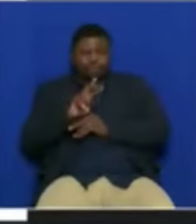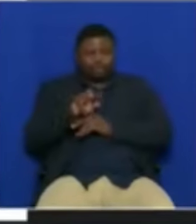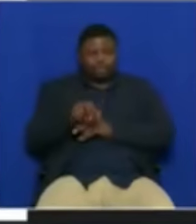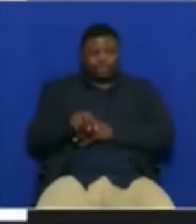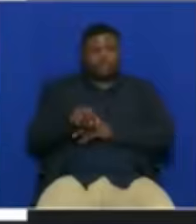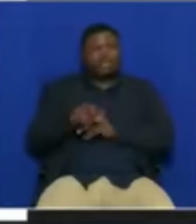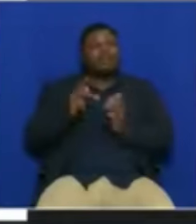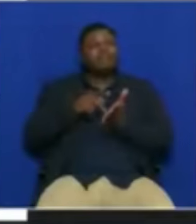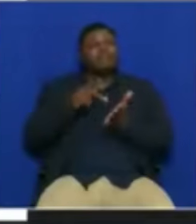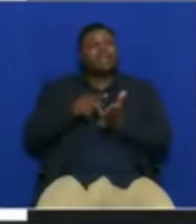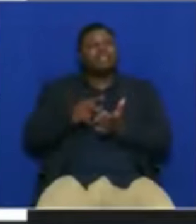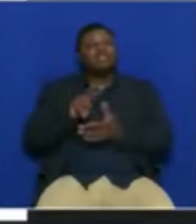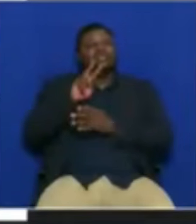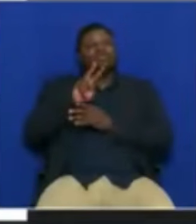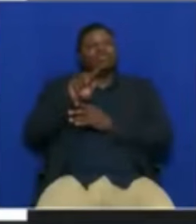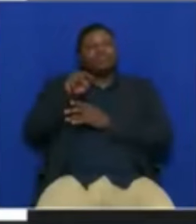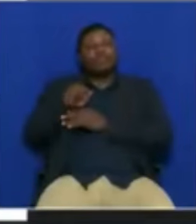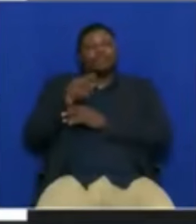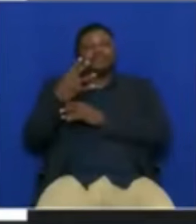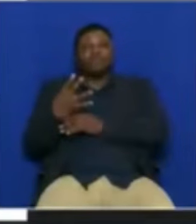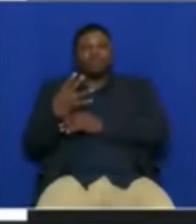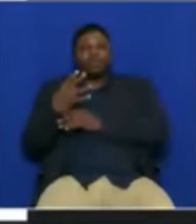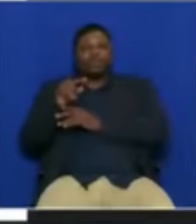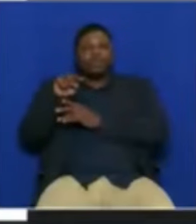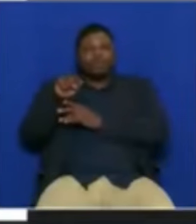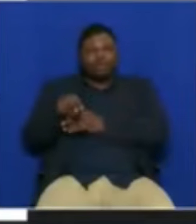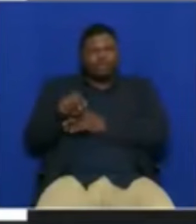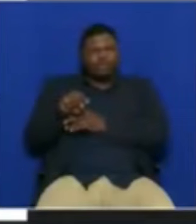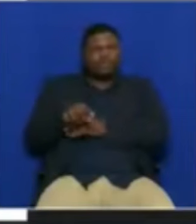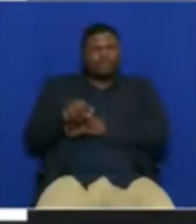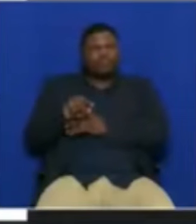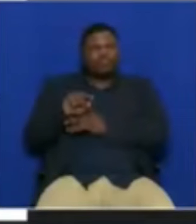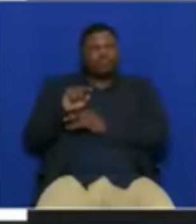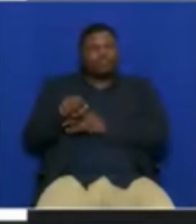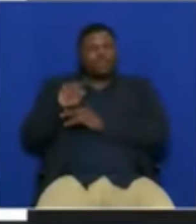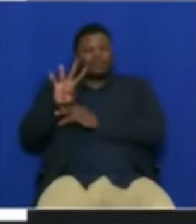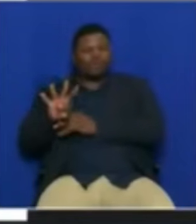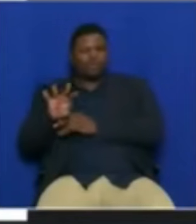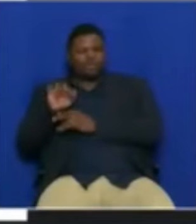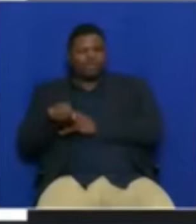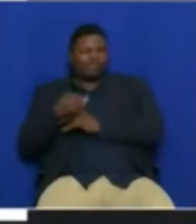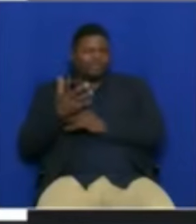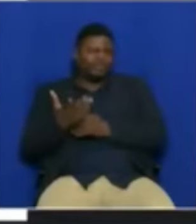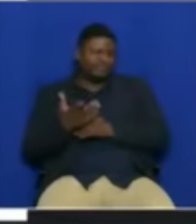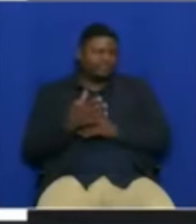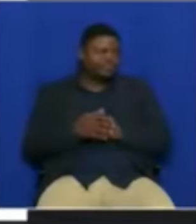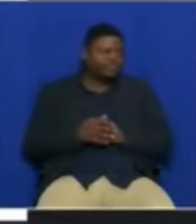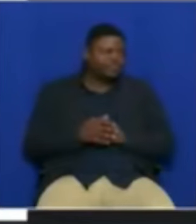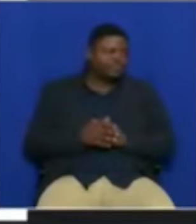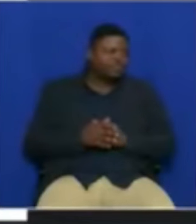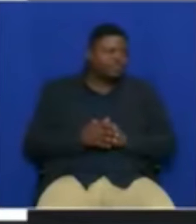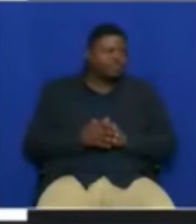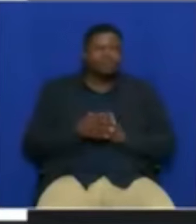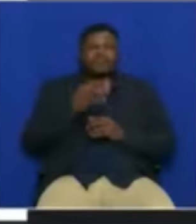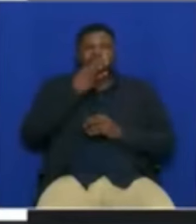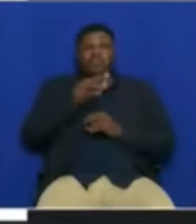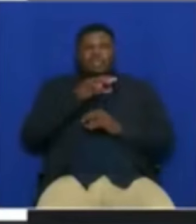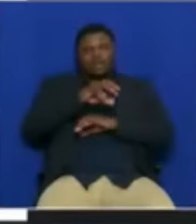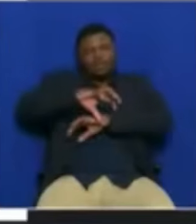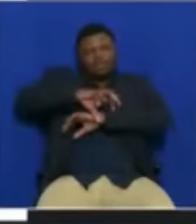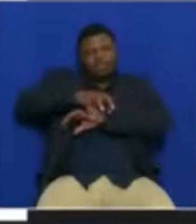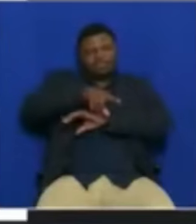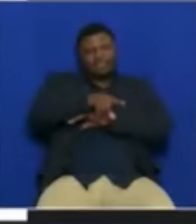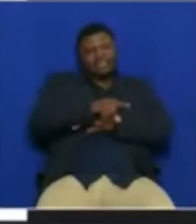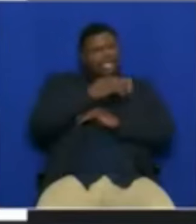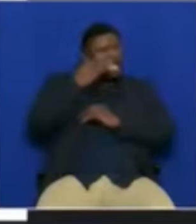You say 6 other major generals based within CI, open bracket, provincial heads, CI, close bracket. You